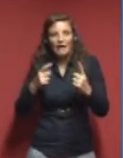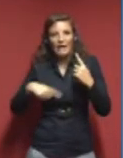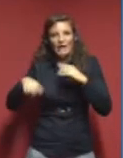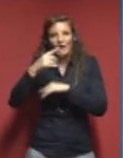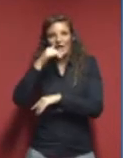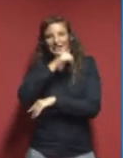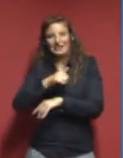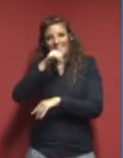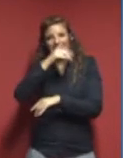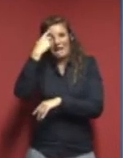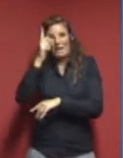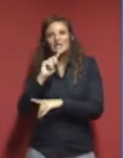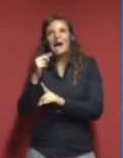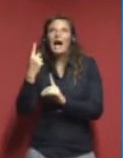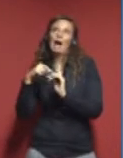and the technology.